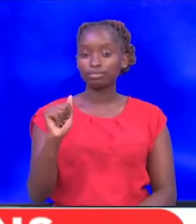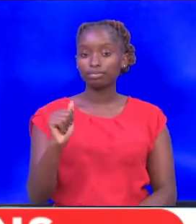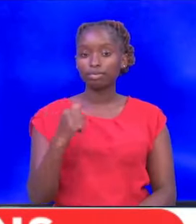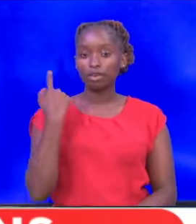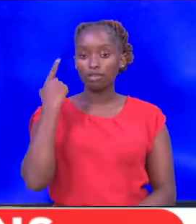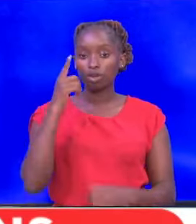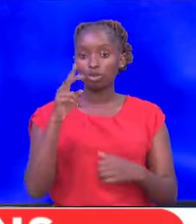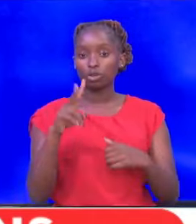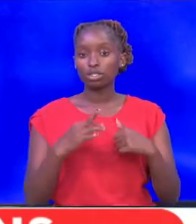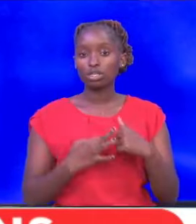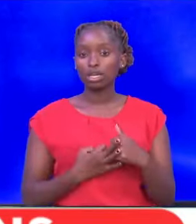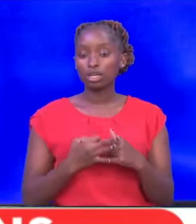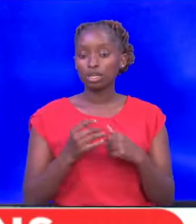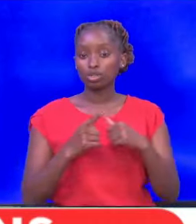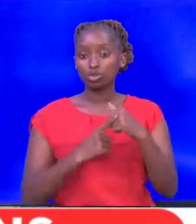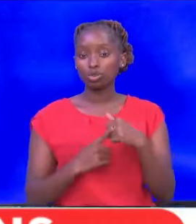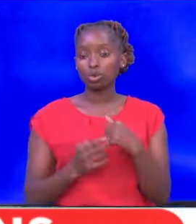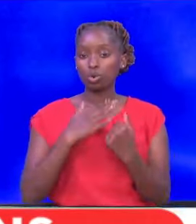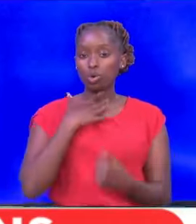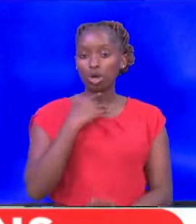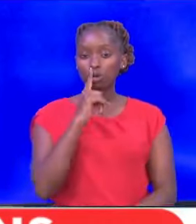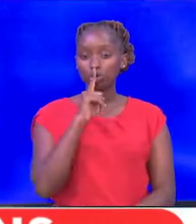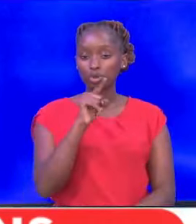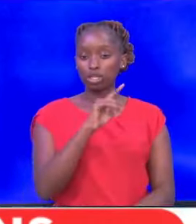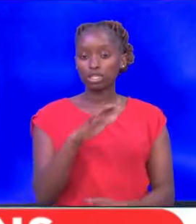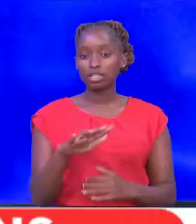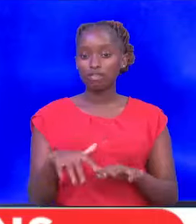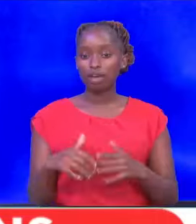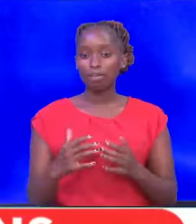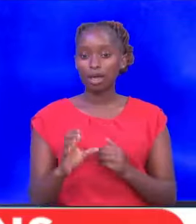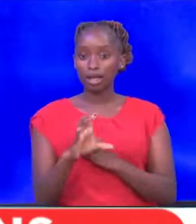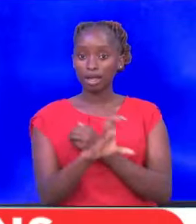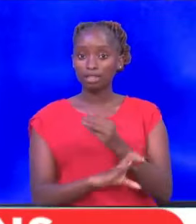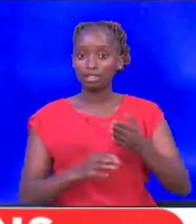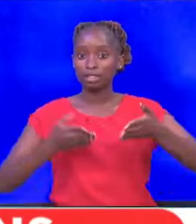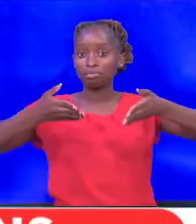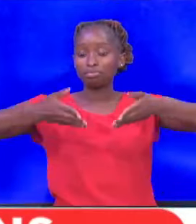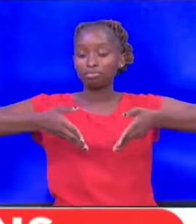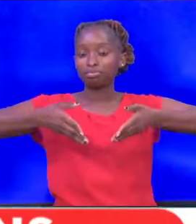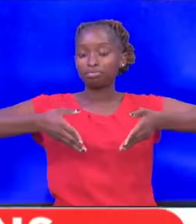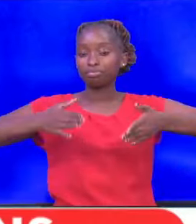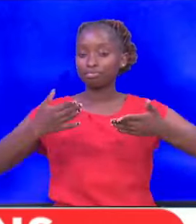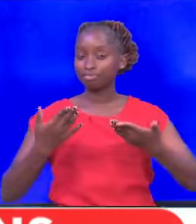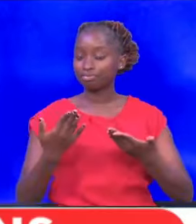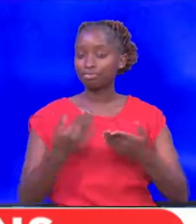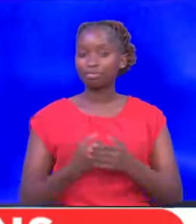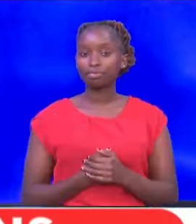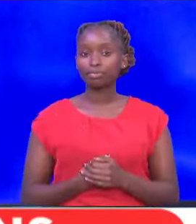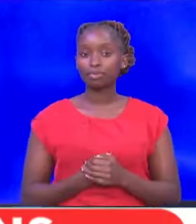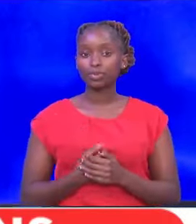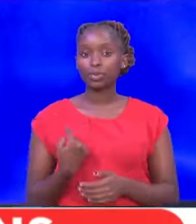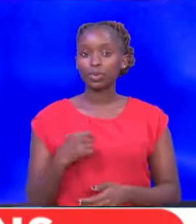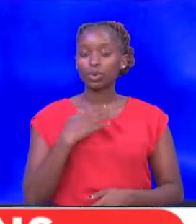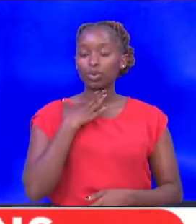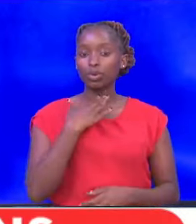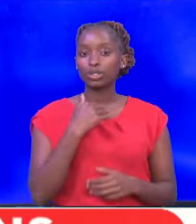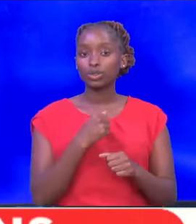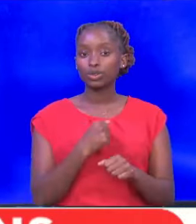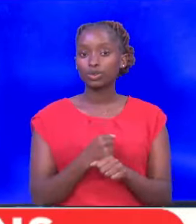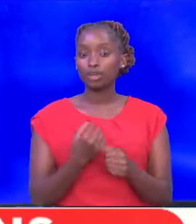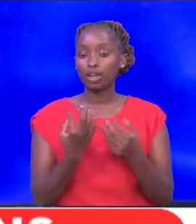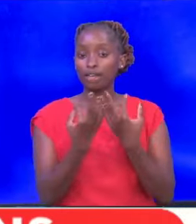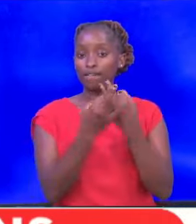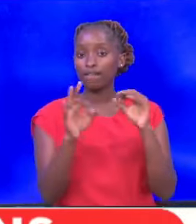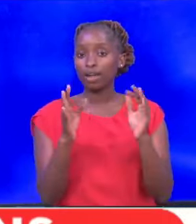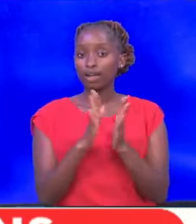of June. So we want to assure the farmers of this country that our resolve is to facilitate a free and